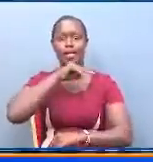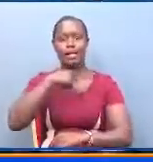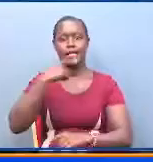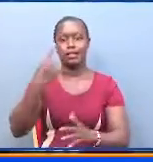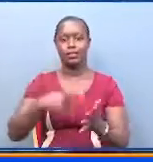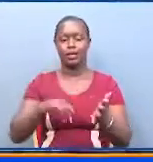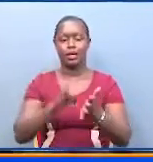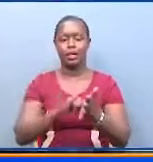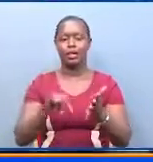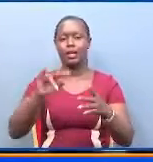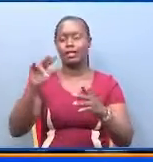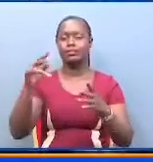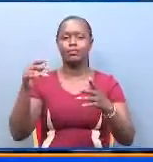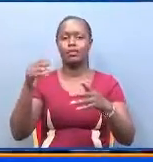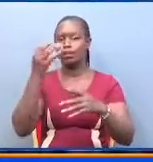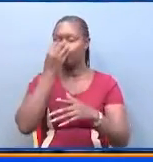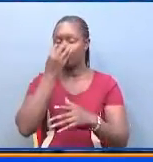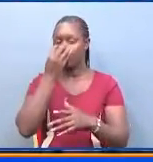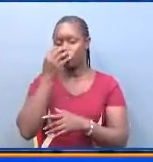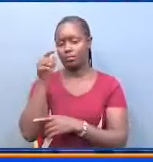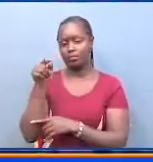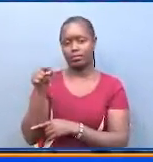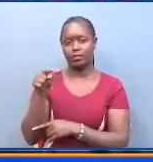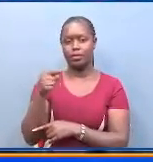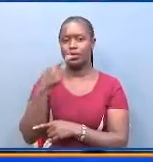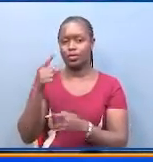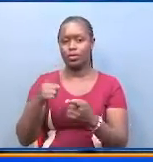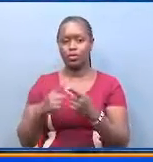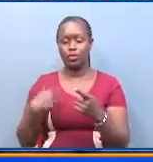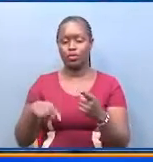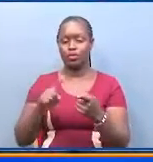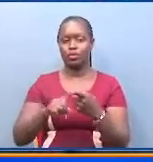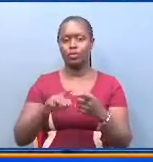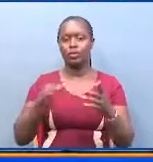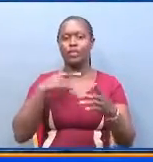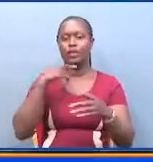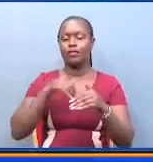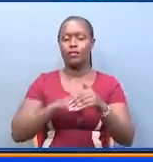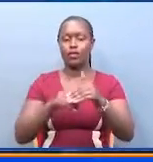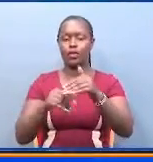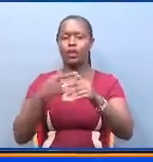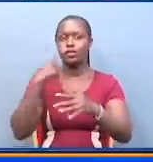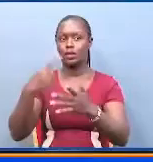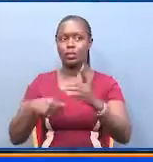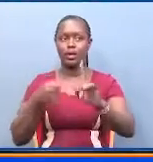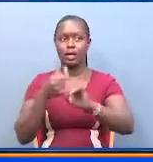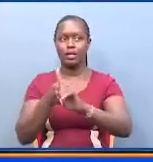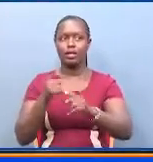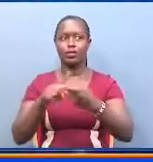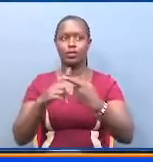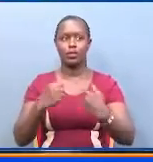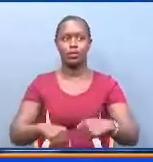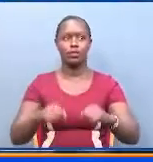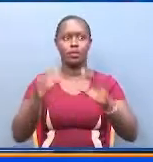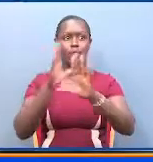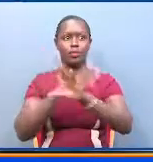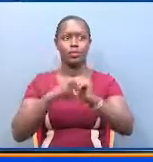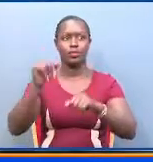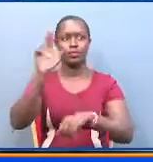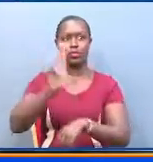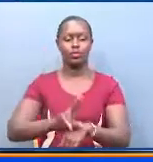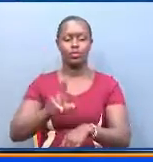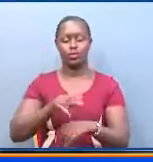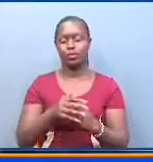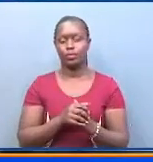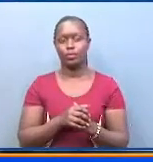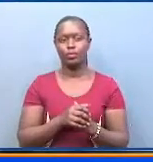the second-in-command Deputy President William Ruto to the farthest end following his alleged attacks to his boss President Uhuru Kenyatta.